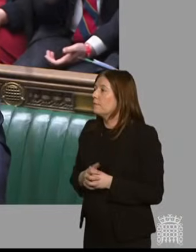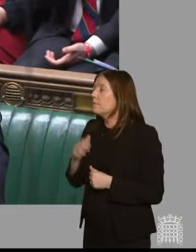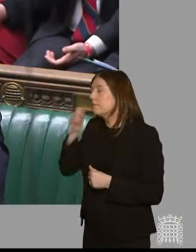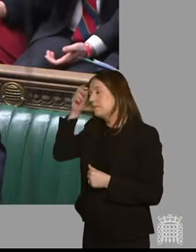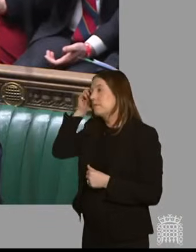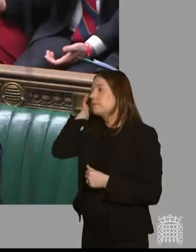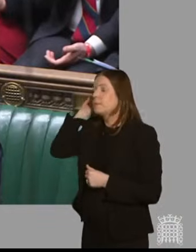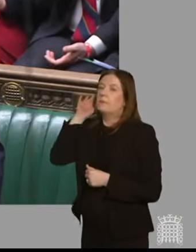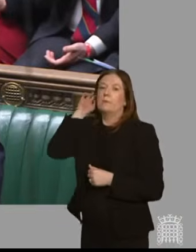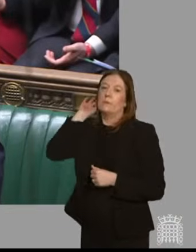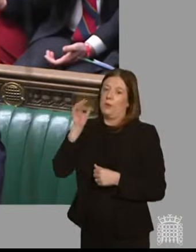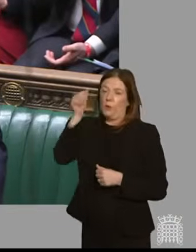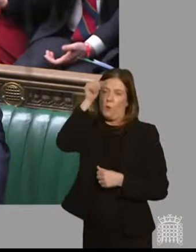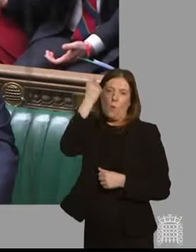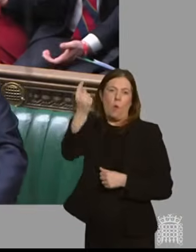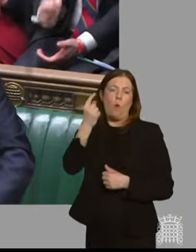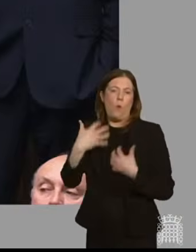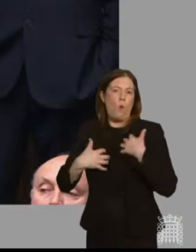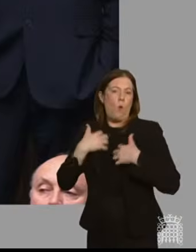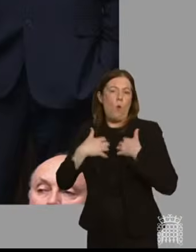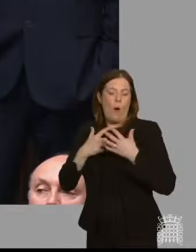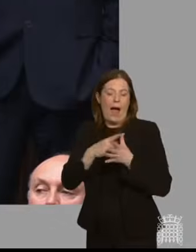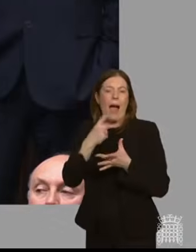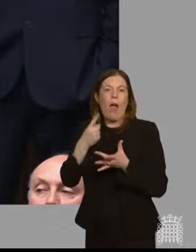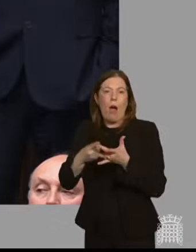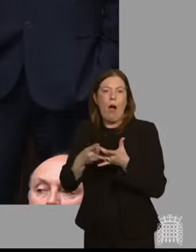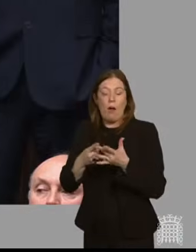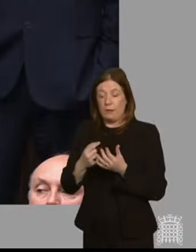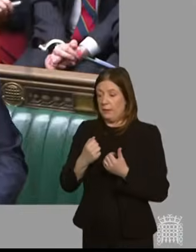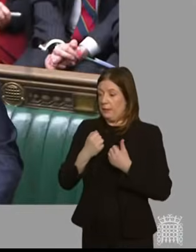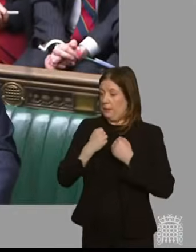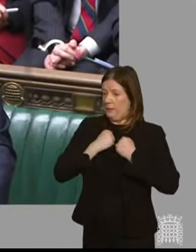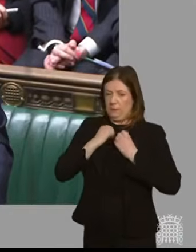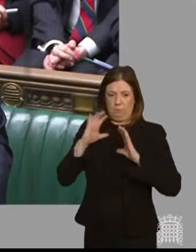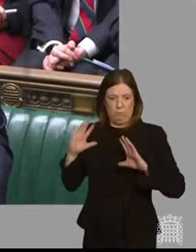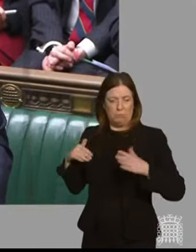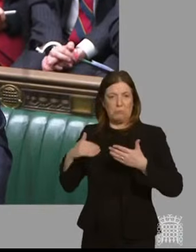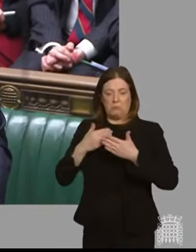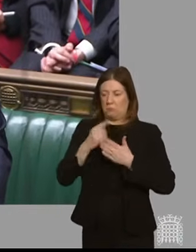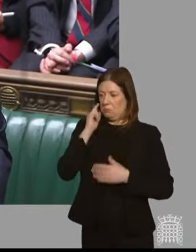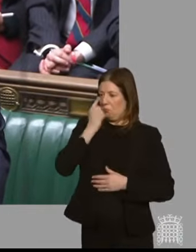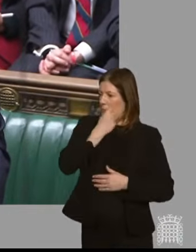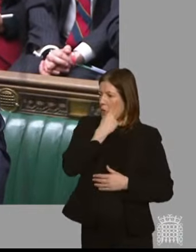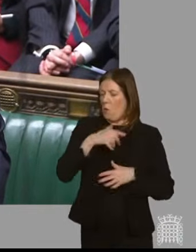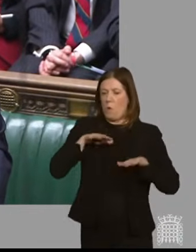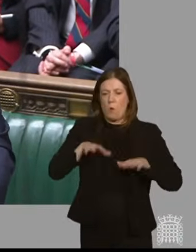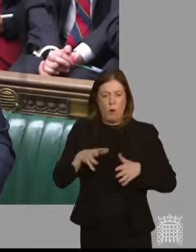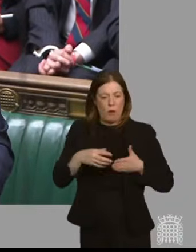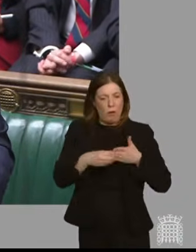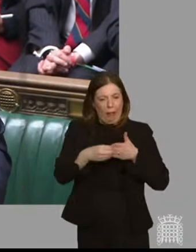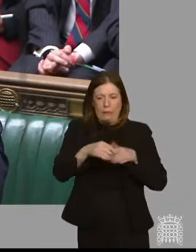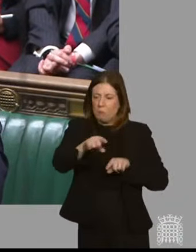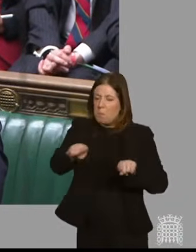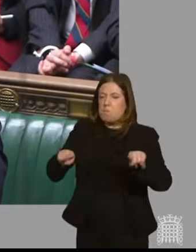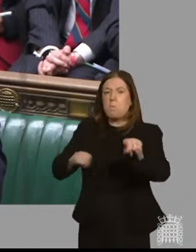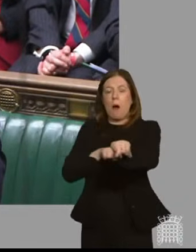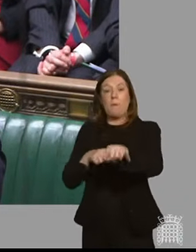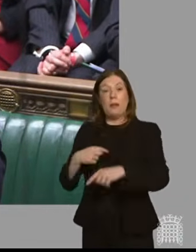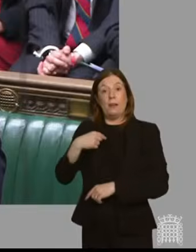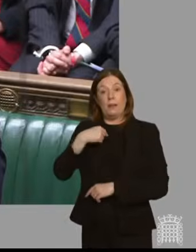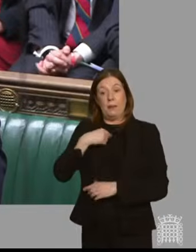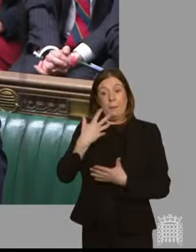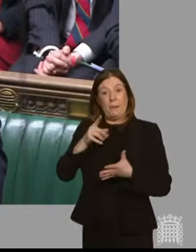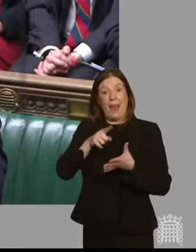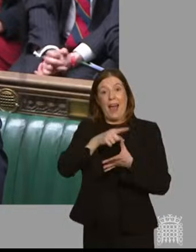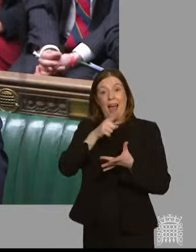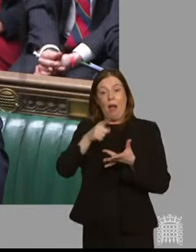proud of our record at the forefront of the AI revolution, having created one of the world's first AI safety institutes, establishing the